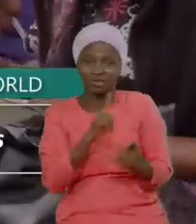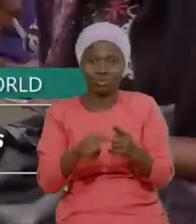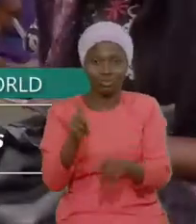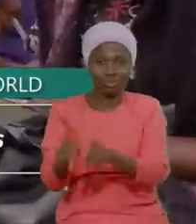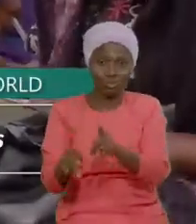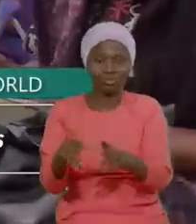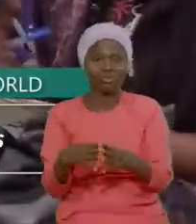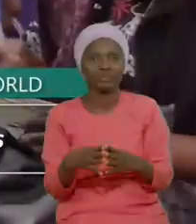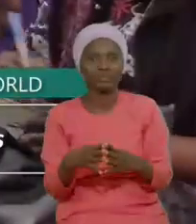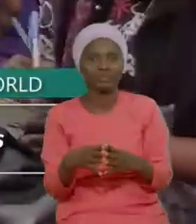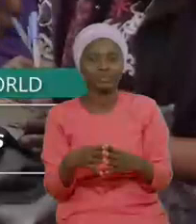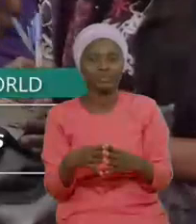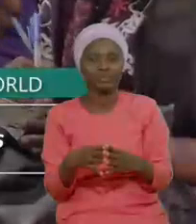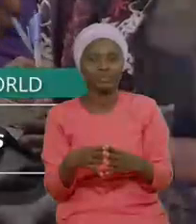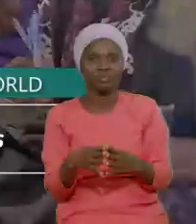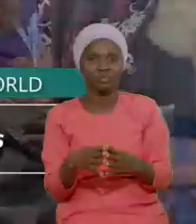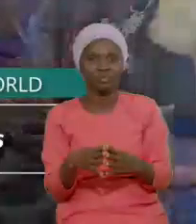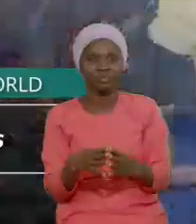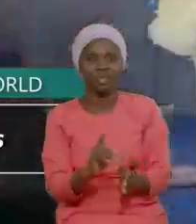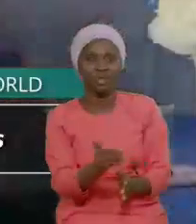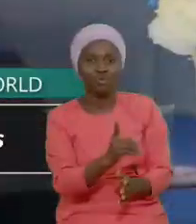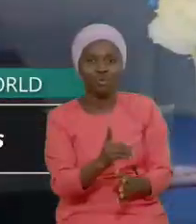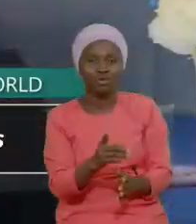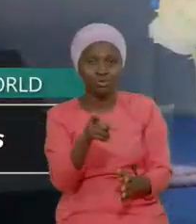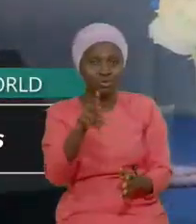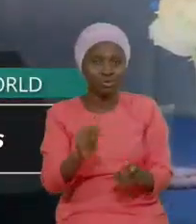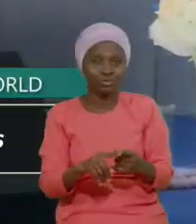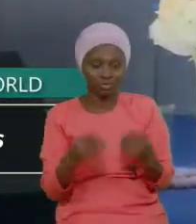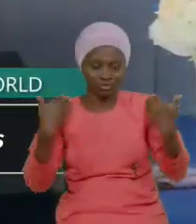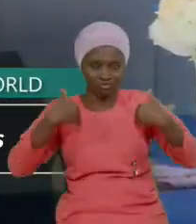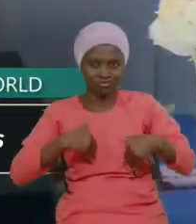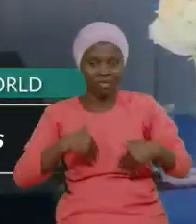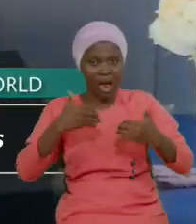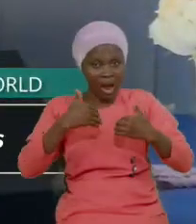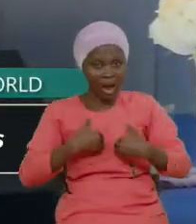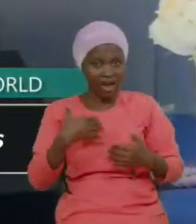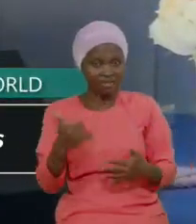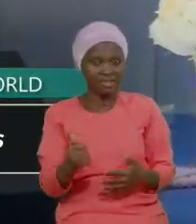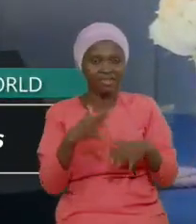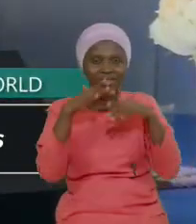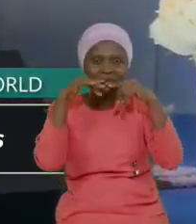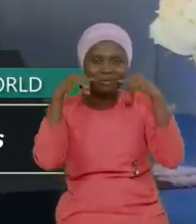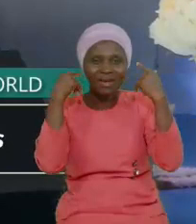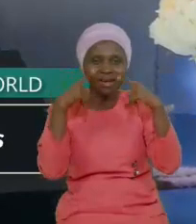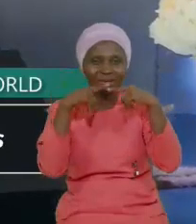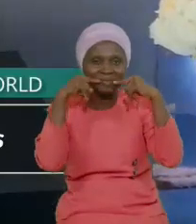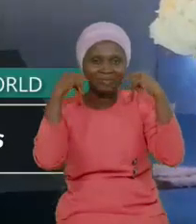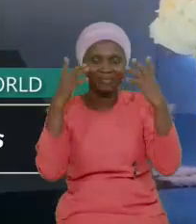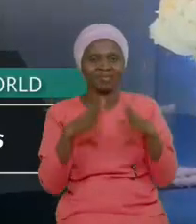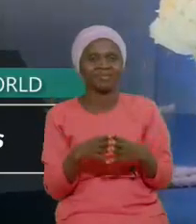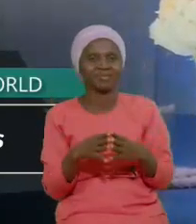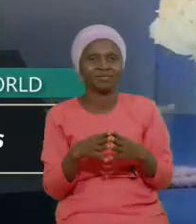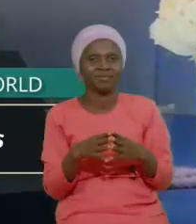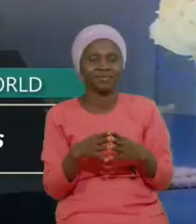people. Where is smile? Where is smile? And